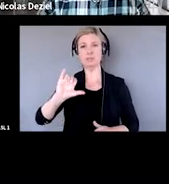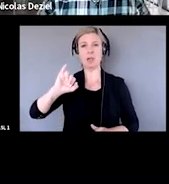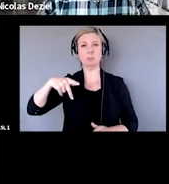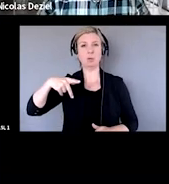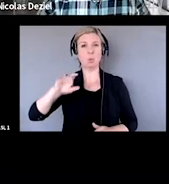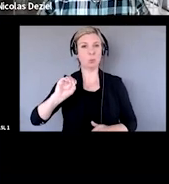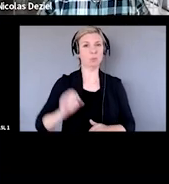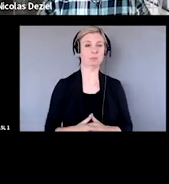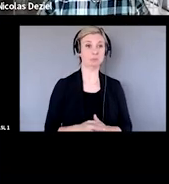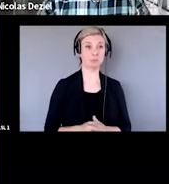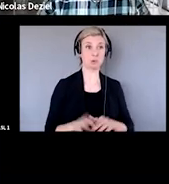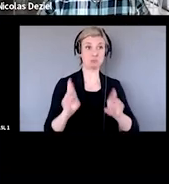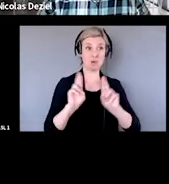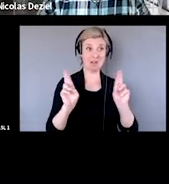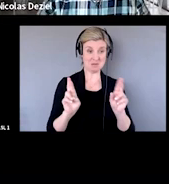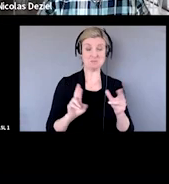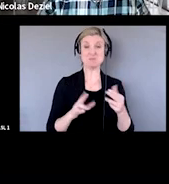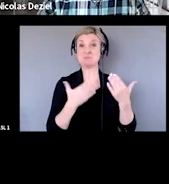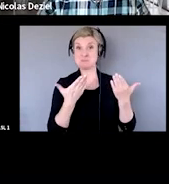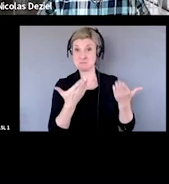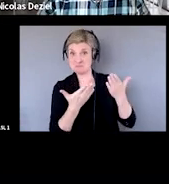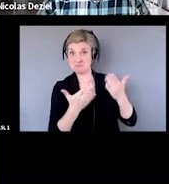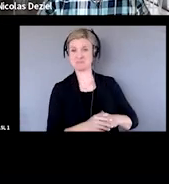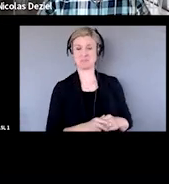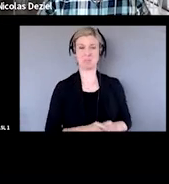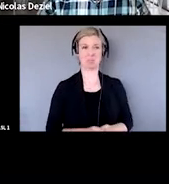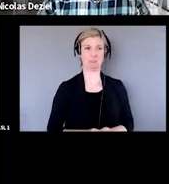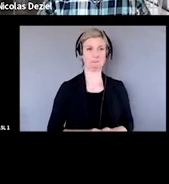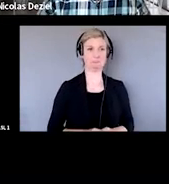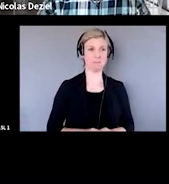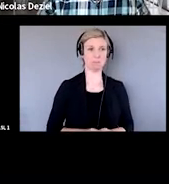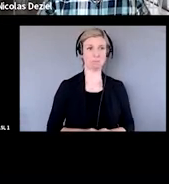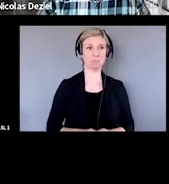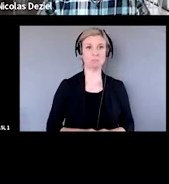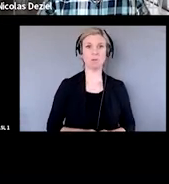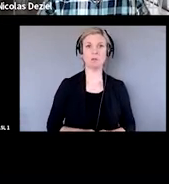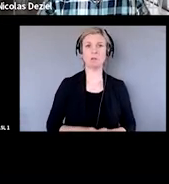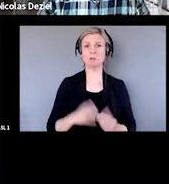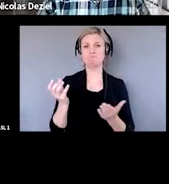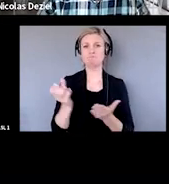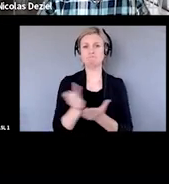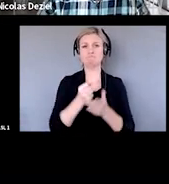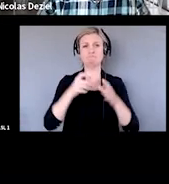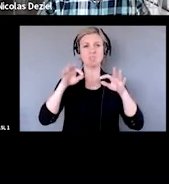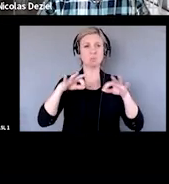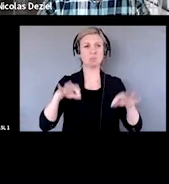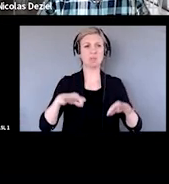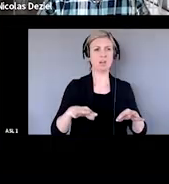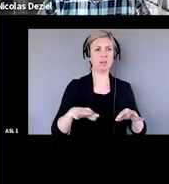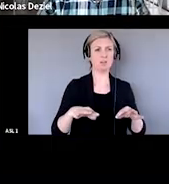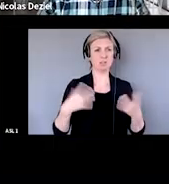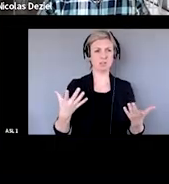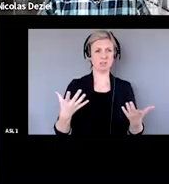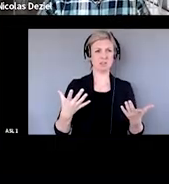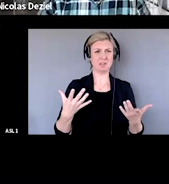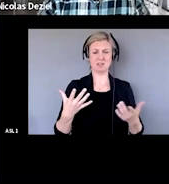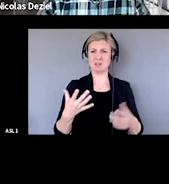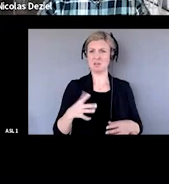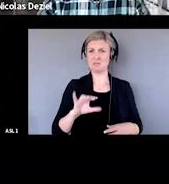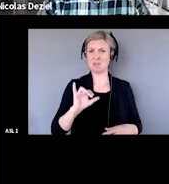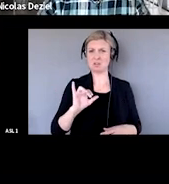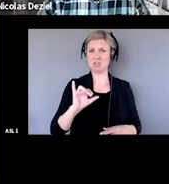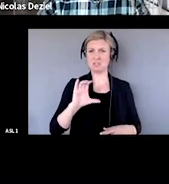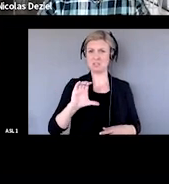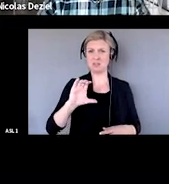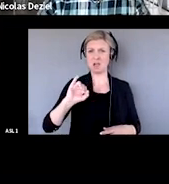Let's begin. So the first thing I do want to start by talking is who is the Canadian Intellectual Property Office